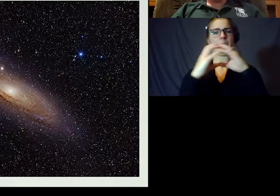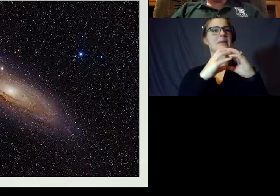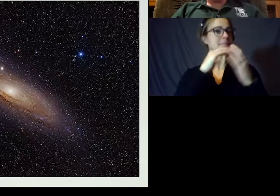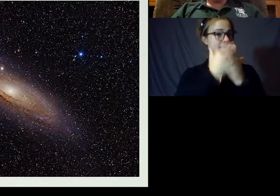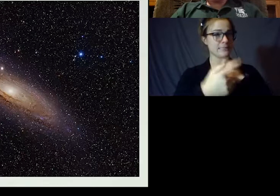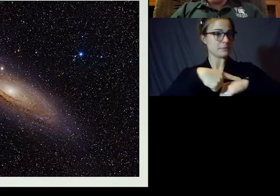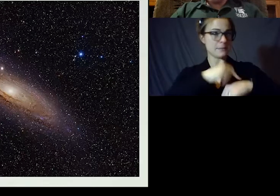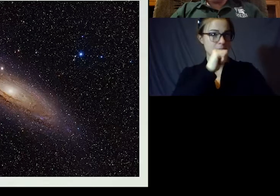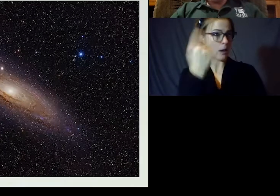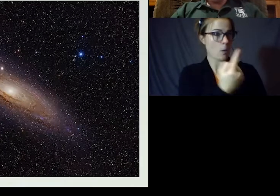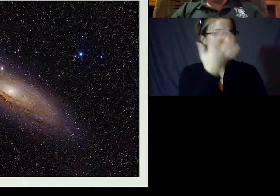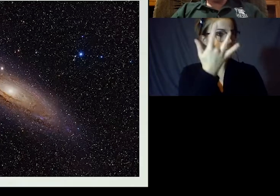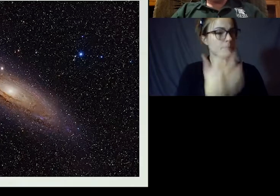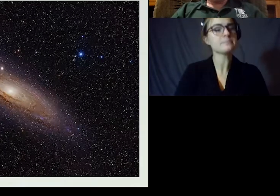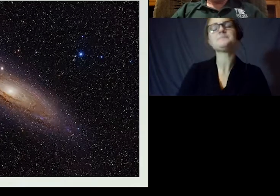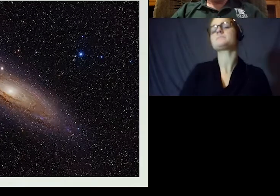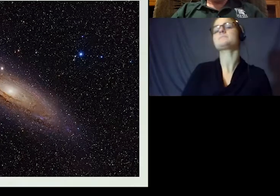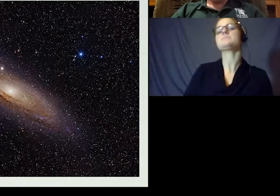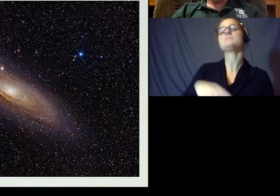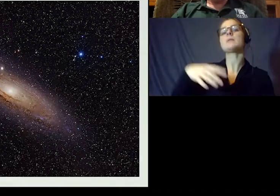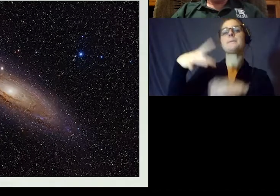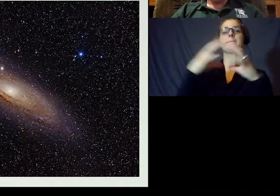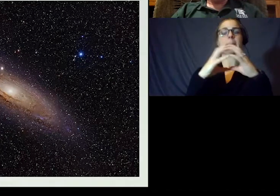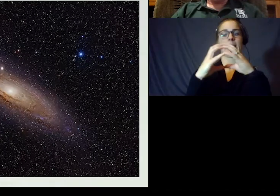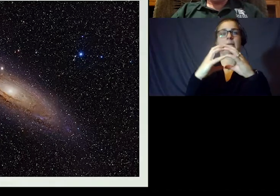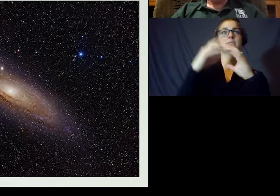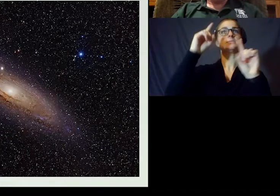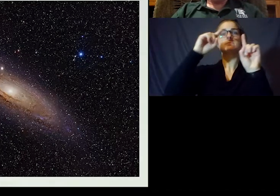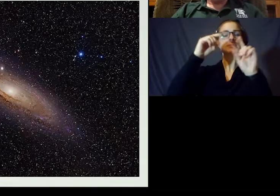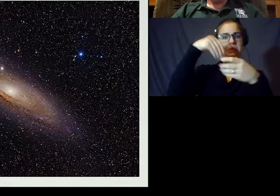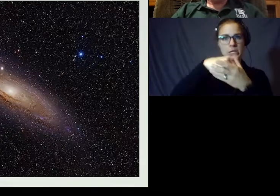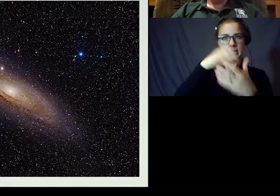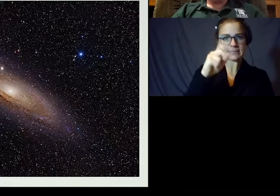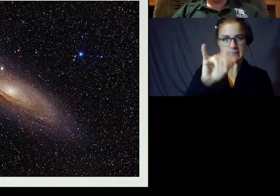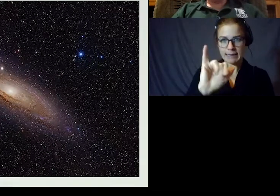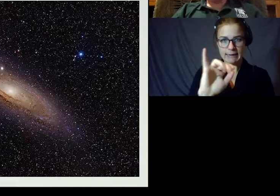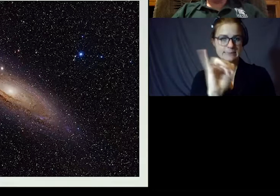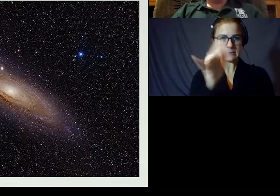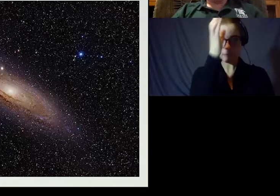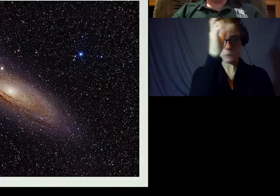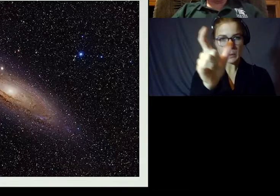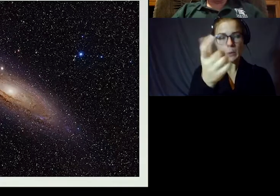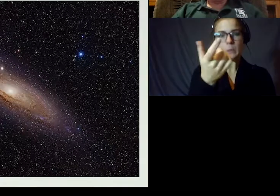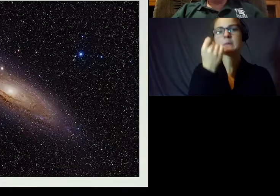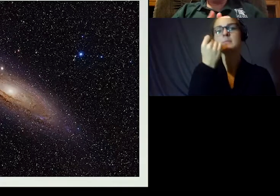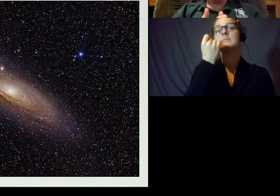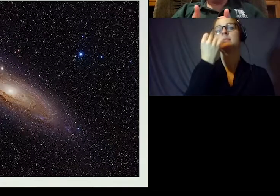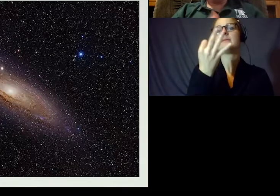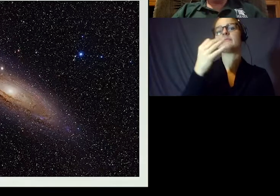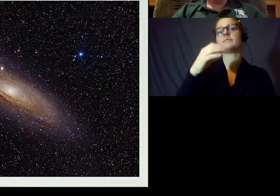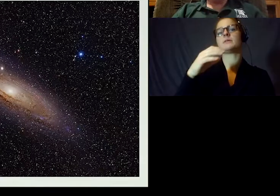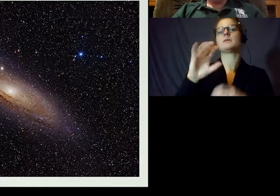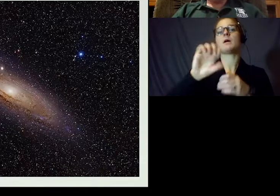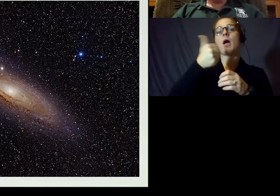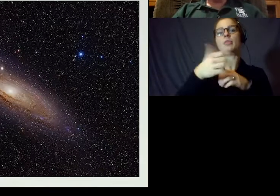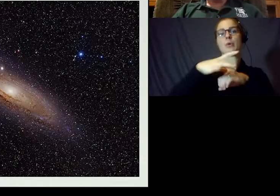planets are in the sky just like the sun is. And for example, if the planets are near or anywhere near